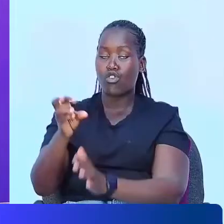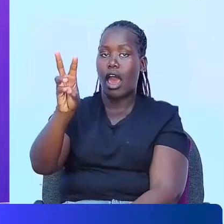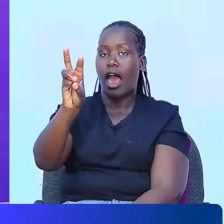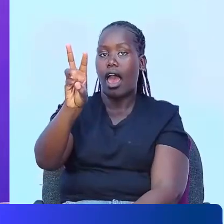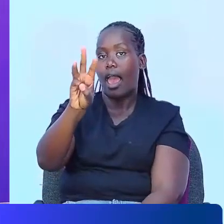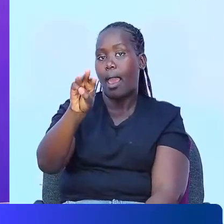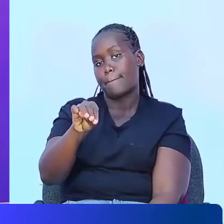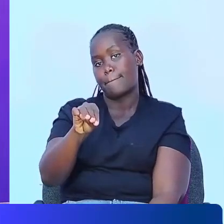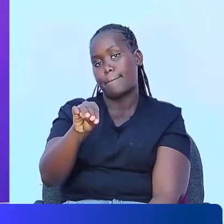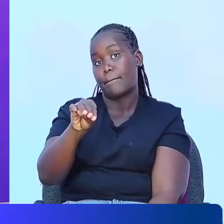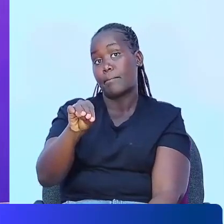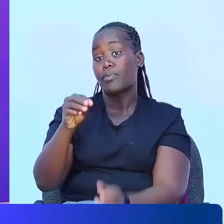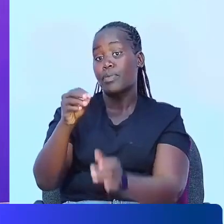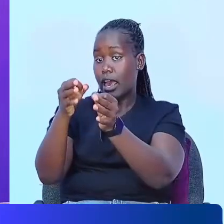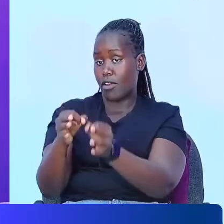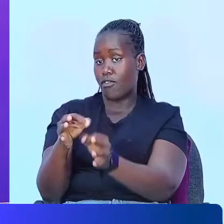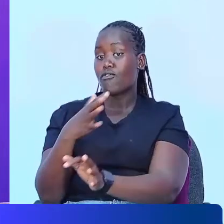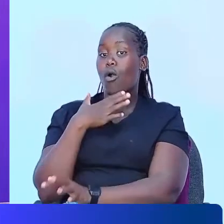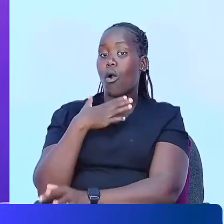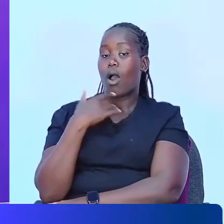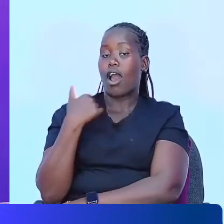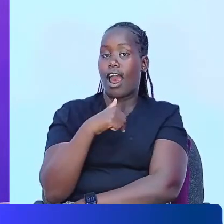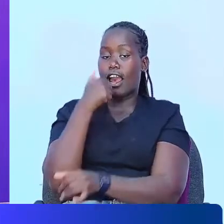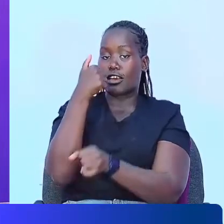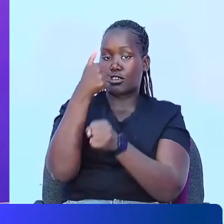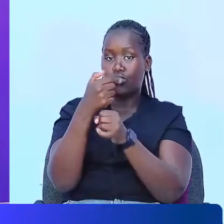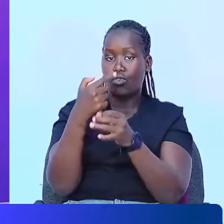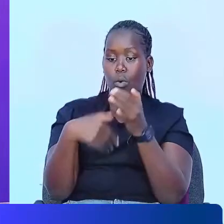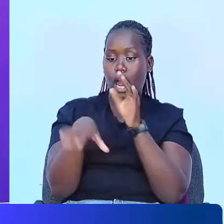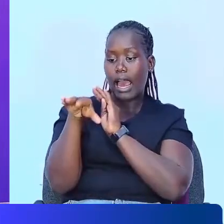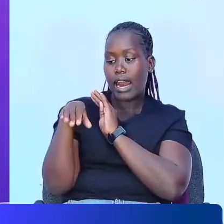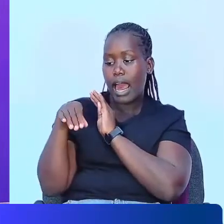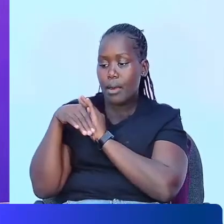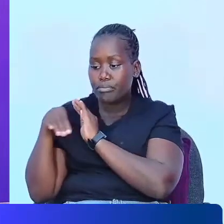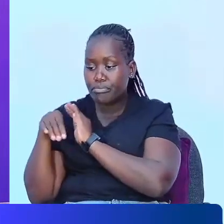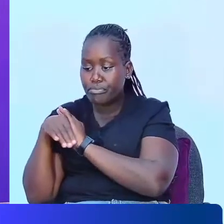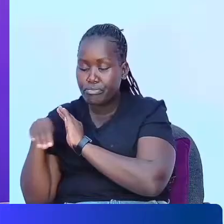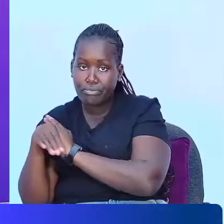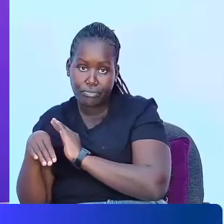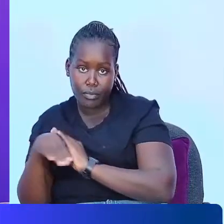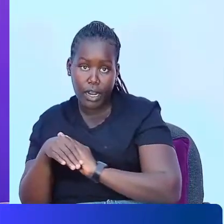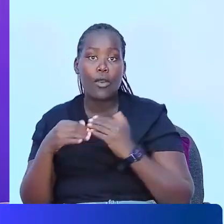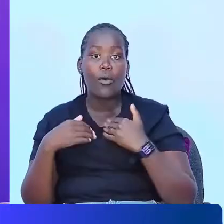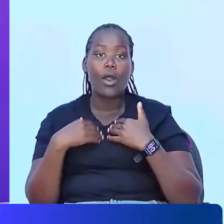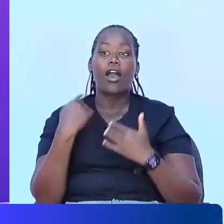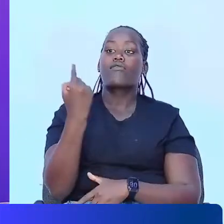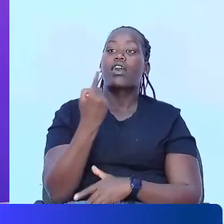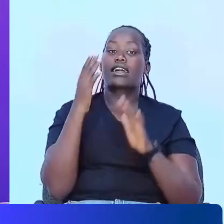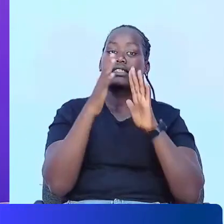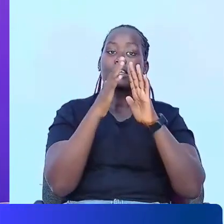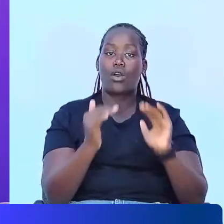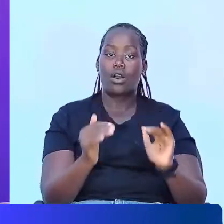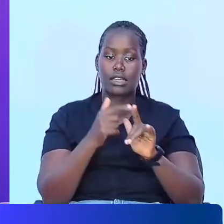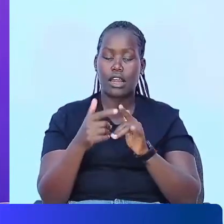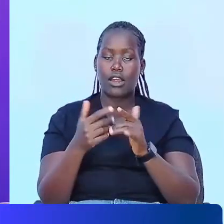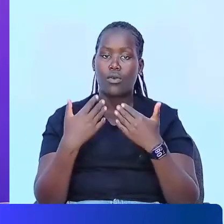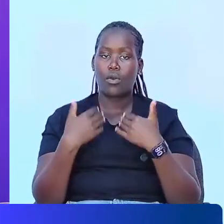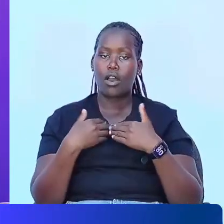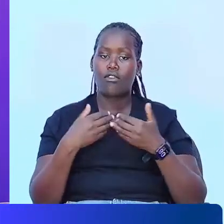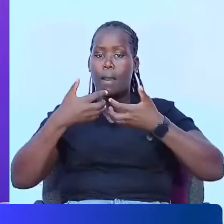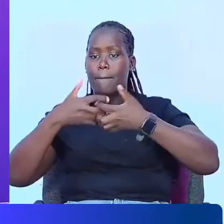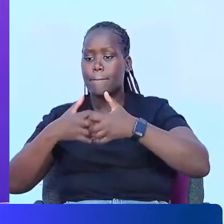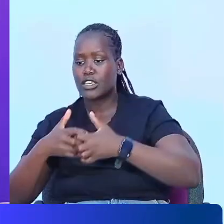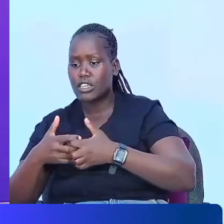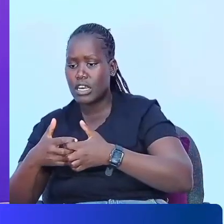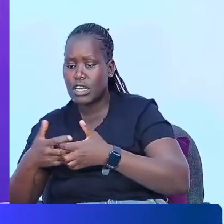If you want us to do an additional load, you are having a single house now, you have put in machines, 3-phase, you want us